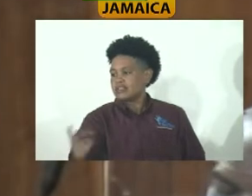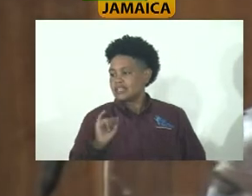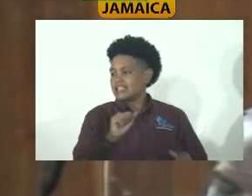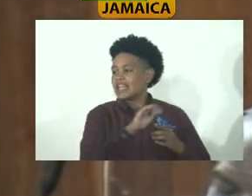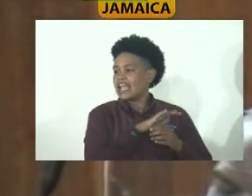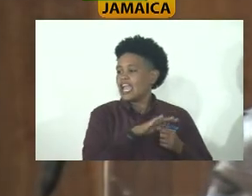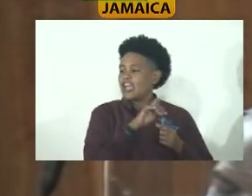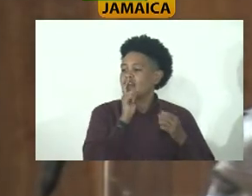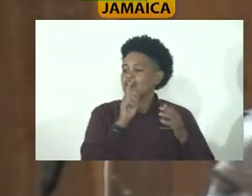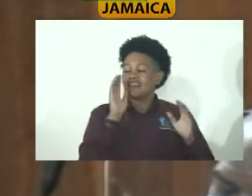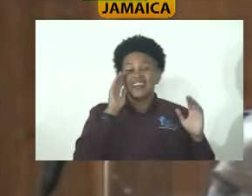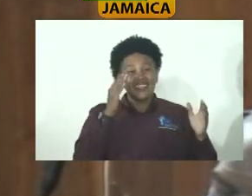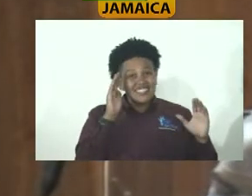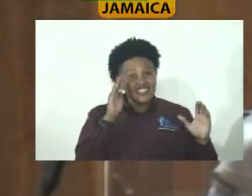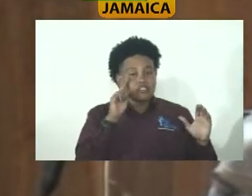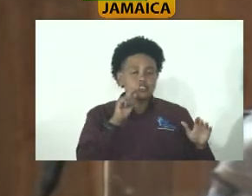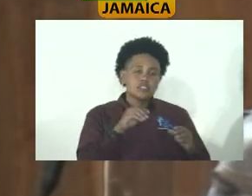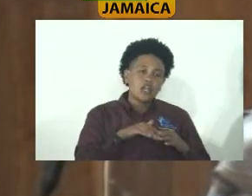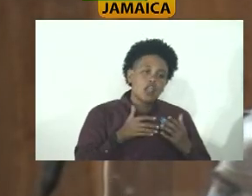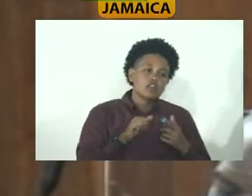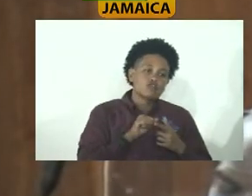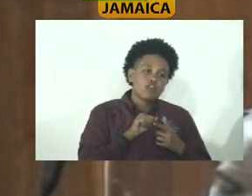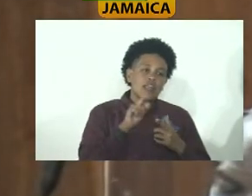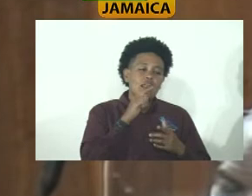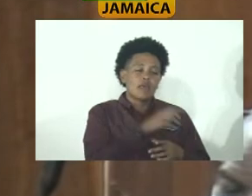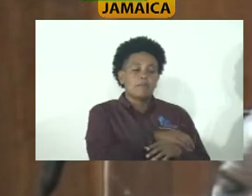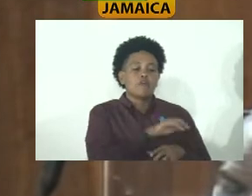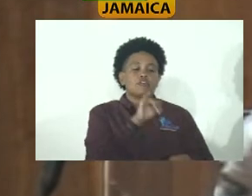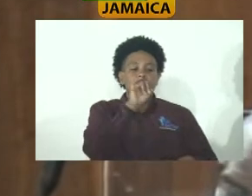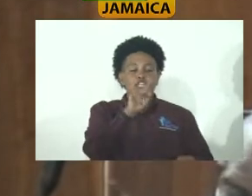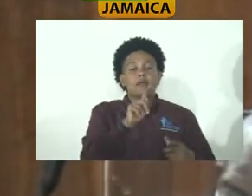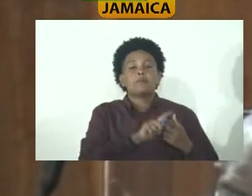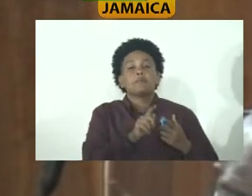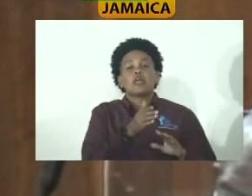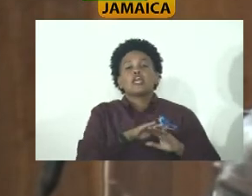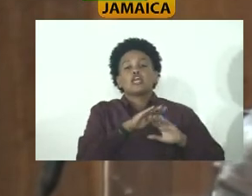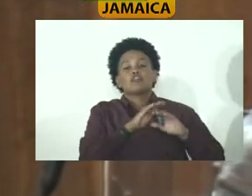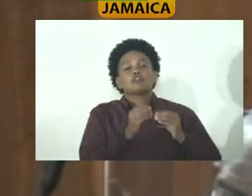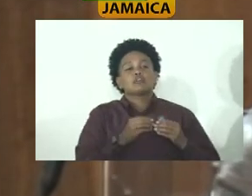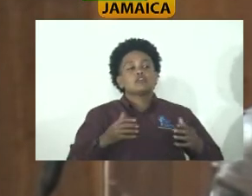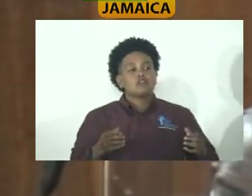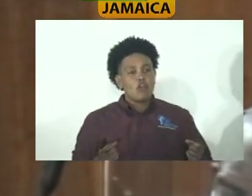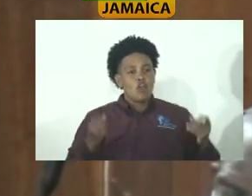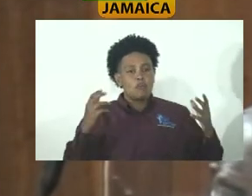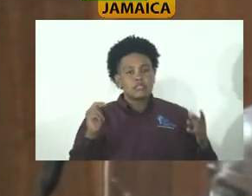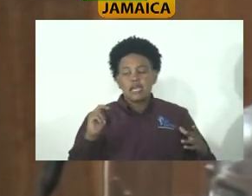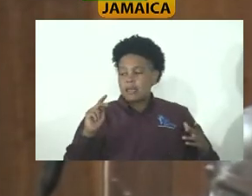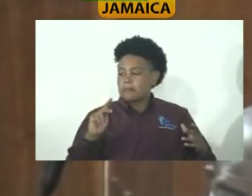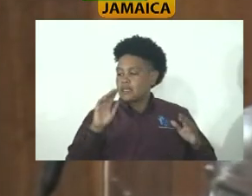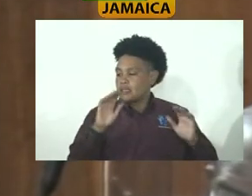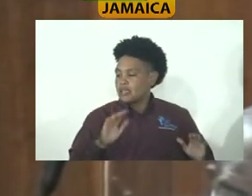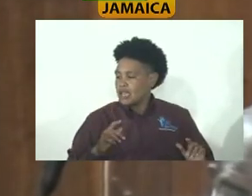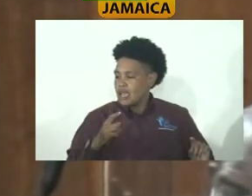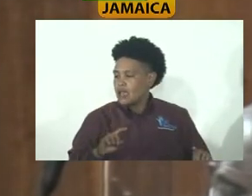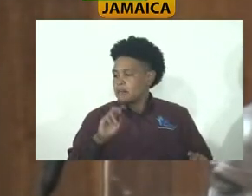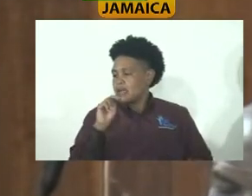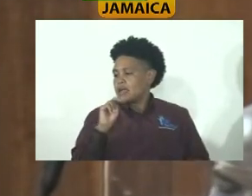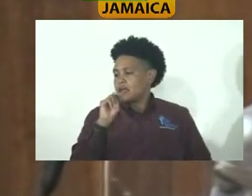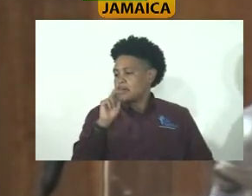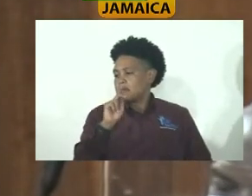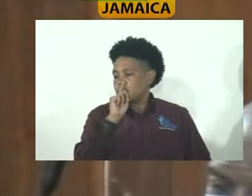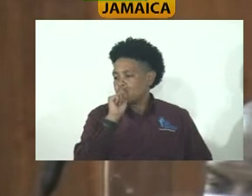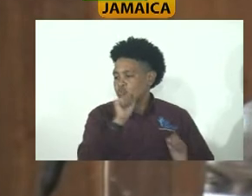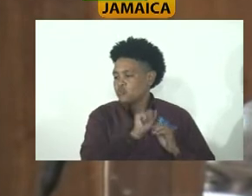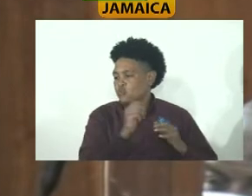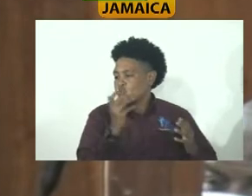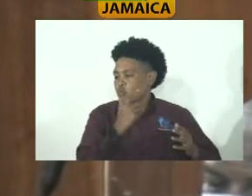empowerment of justices of the peace and also to increase the number of notary public intrude madam speaker